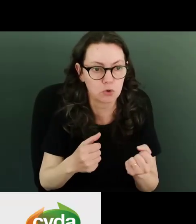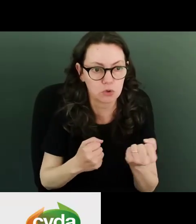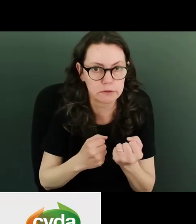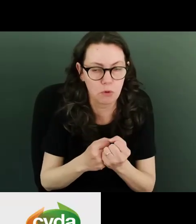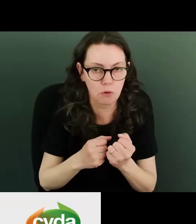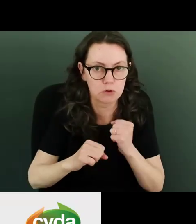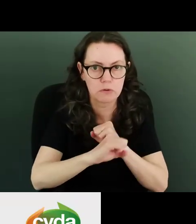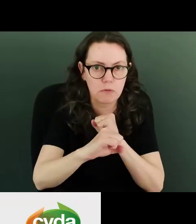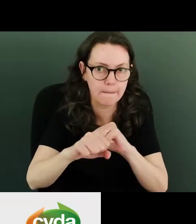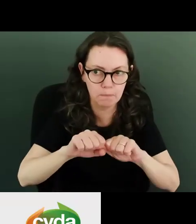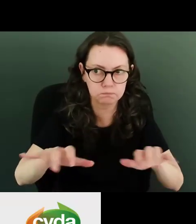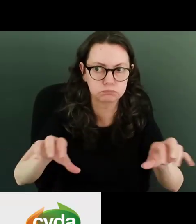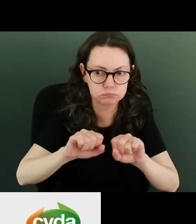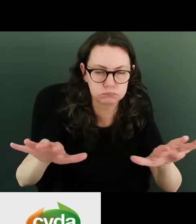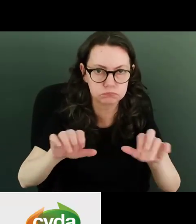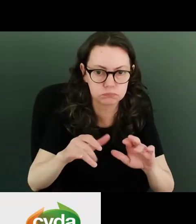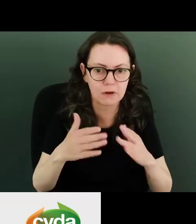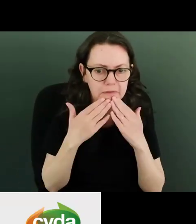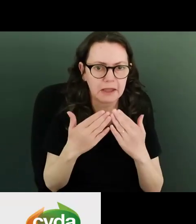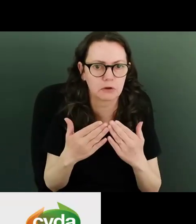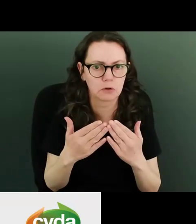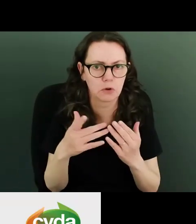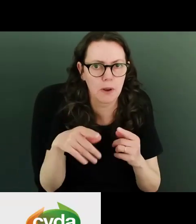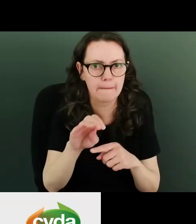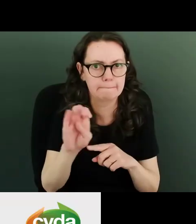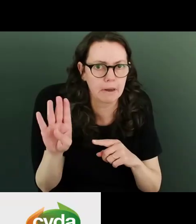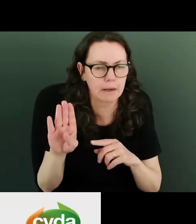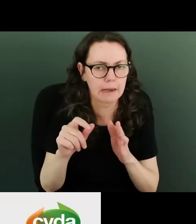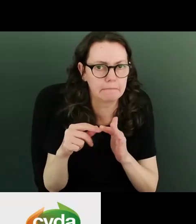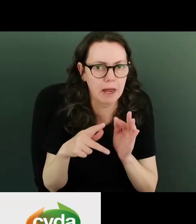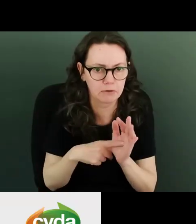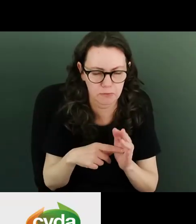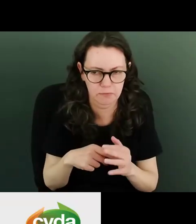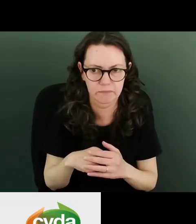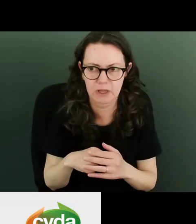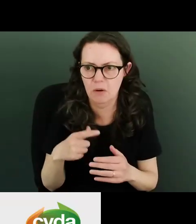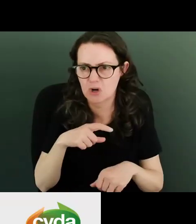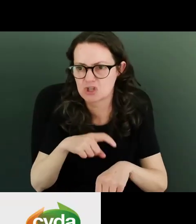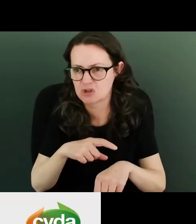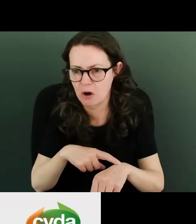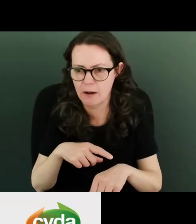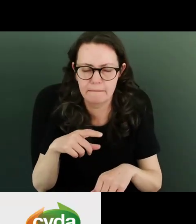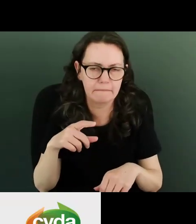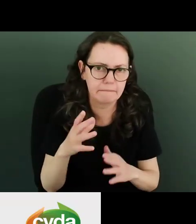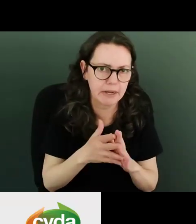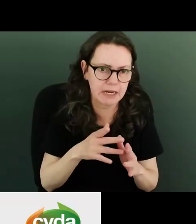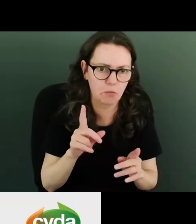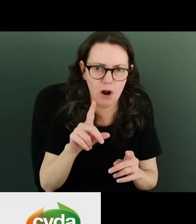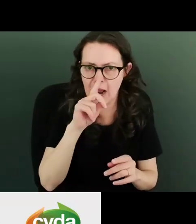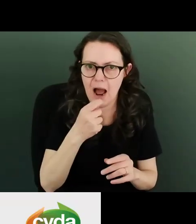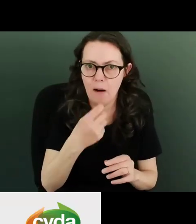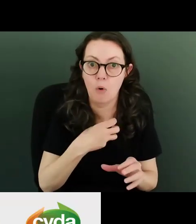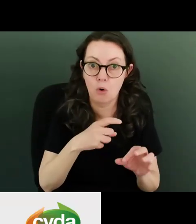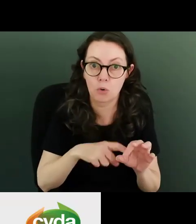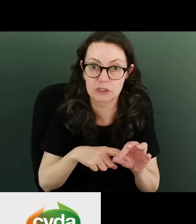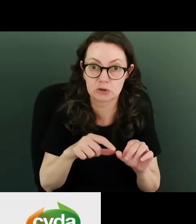promoting these. Thank you to the panel. Just due to time, we won't be able to get to any more questions